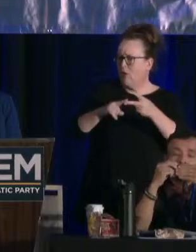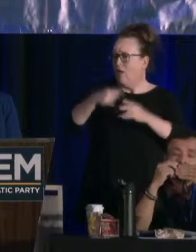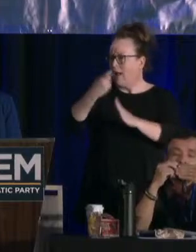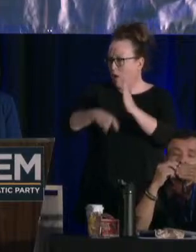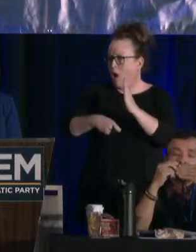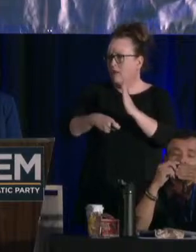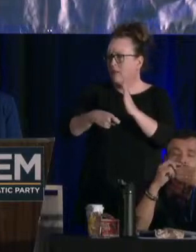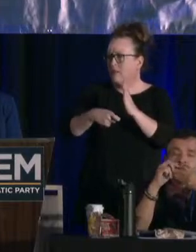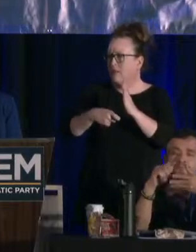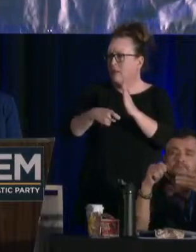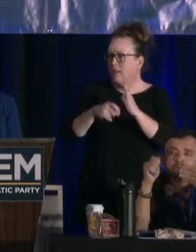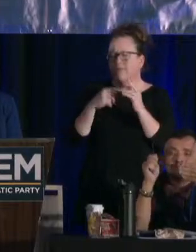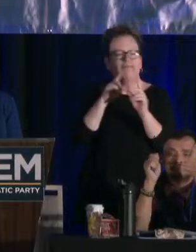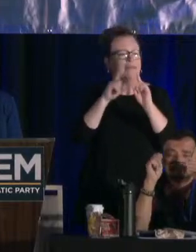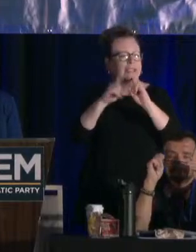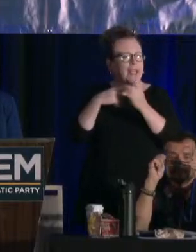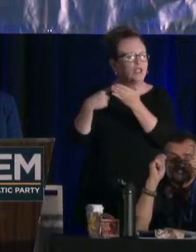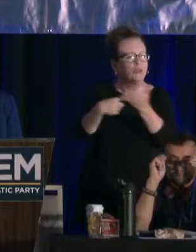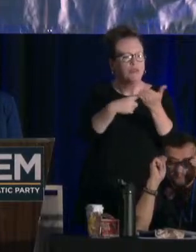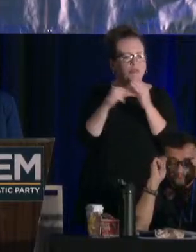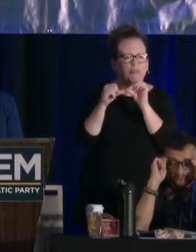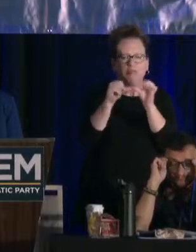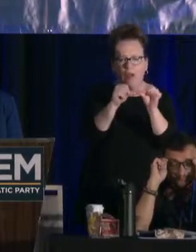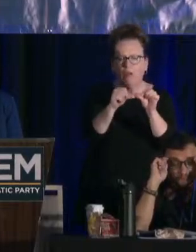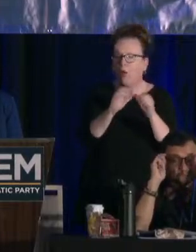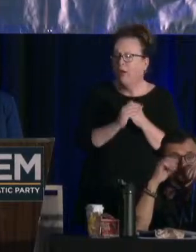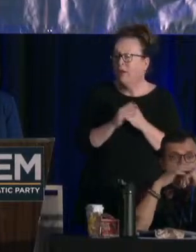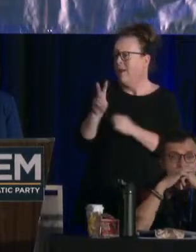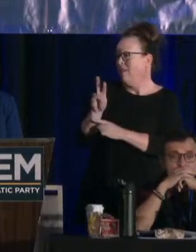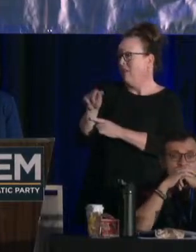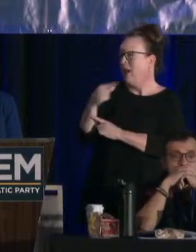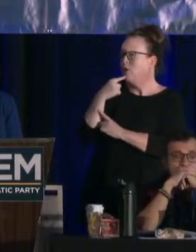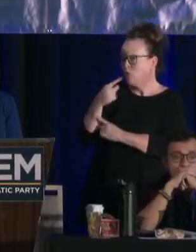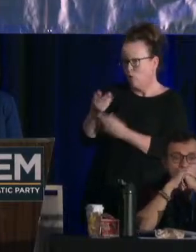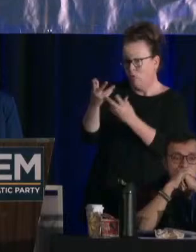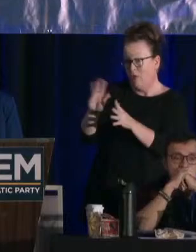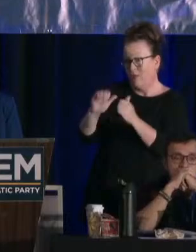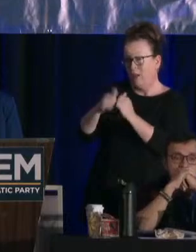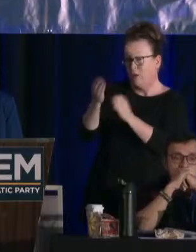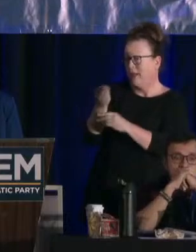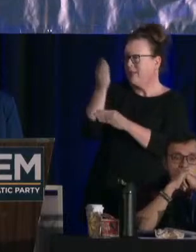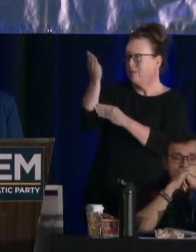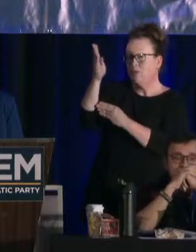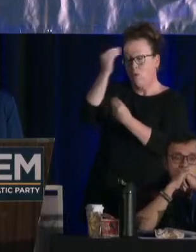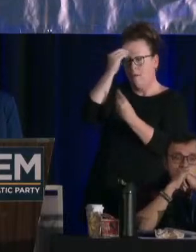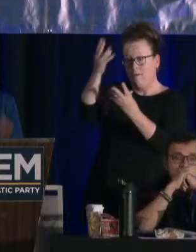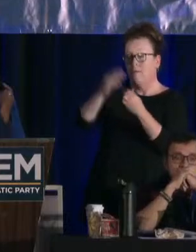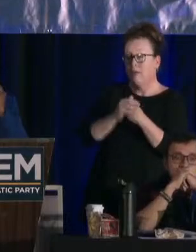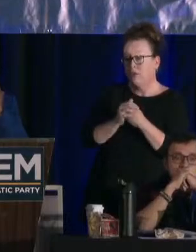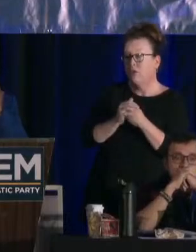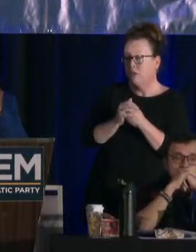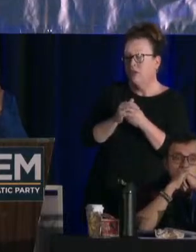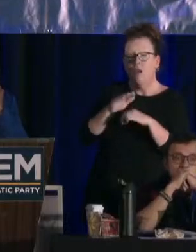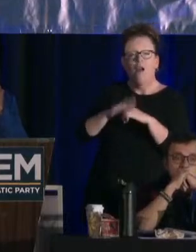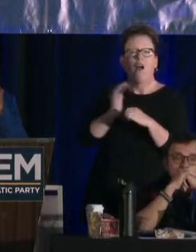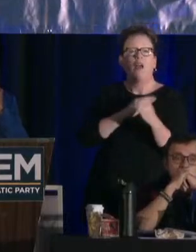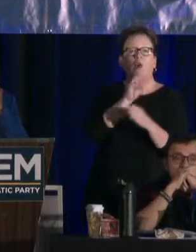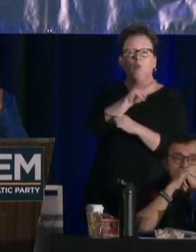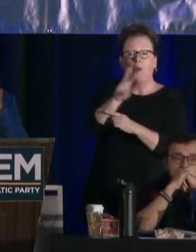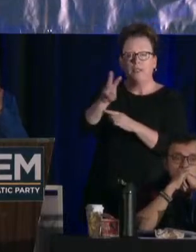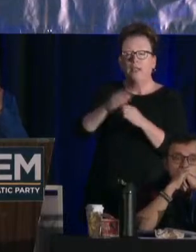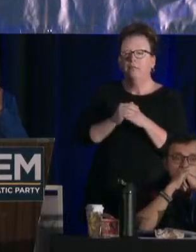cost ongoing dialogue. Valeria told you how you can submit your information and ideas on our